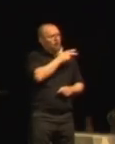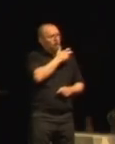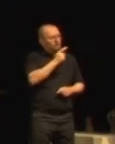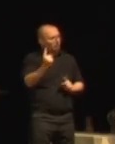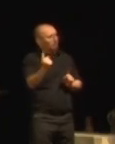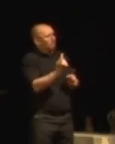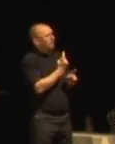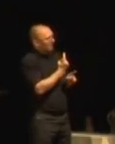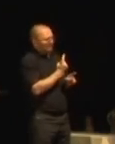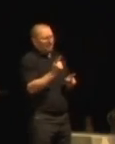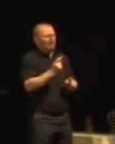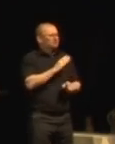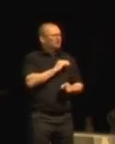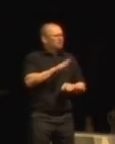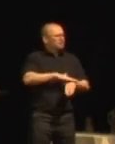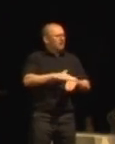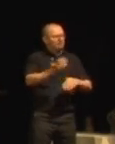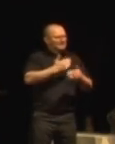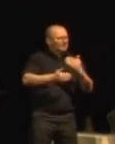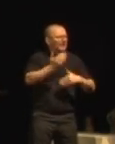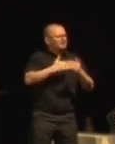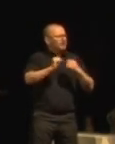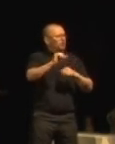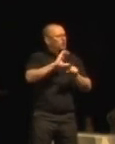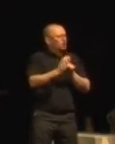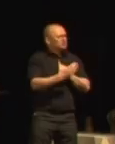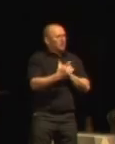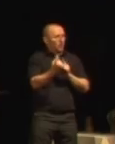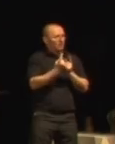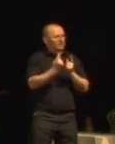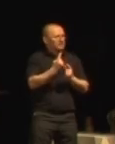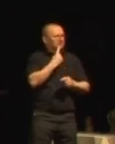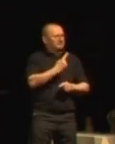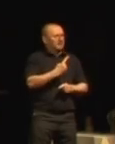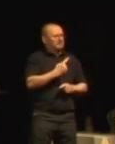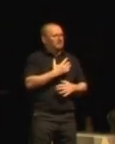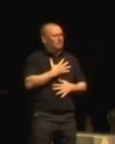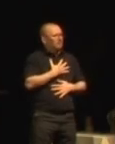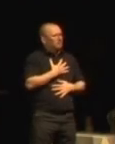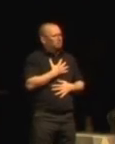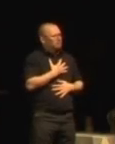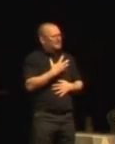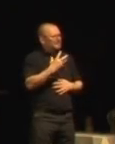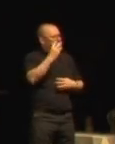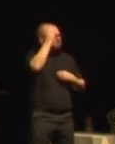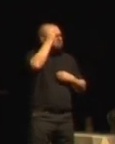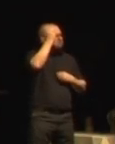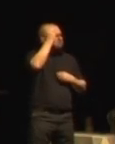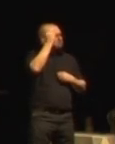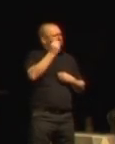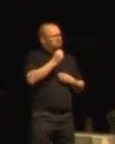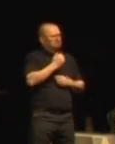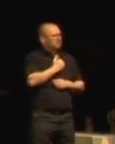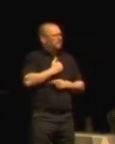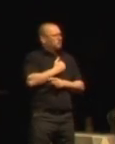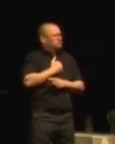some things about her culture. And one of the things that she said really stuck in my head and my heart. And I